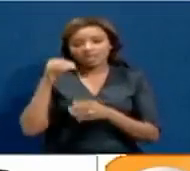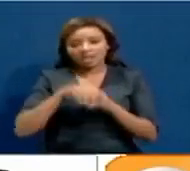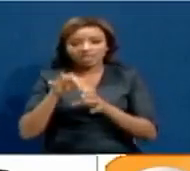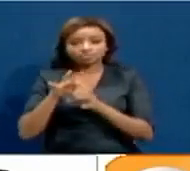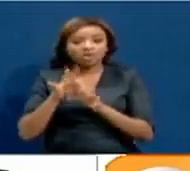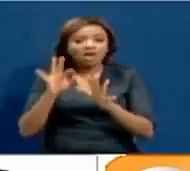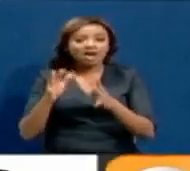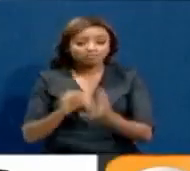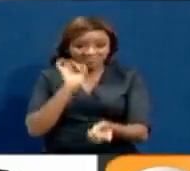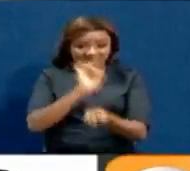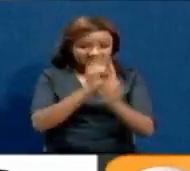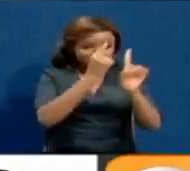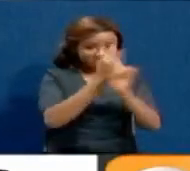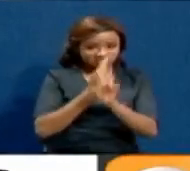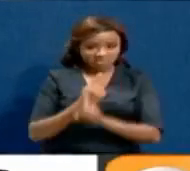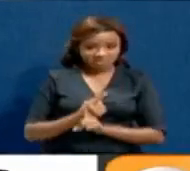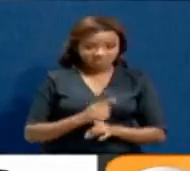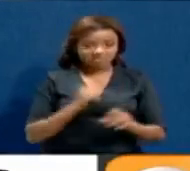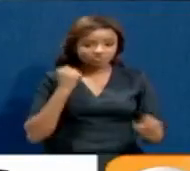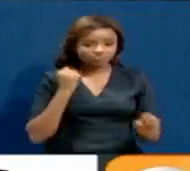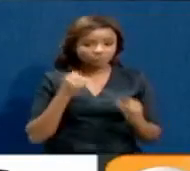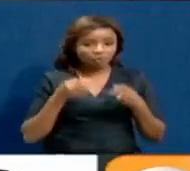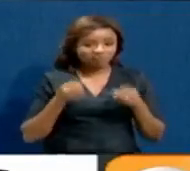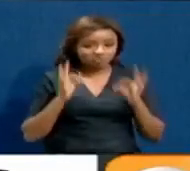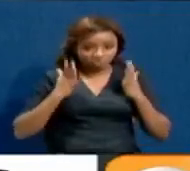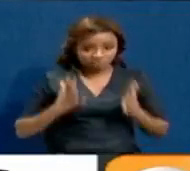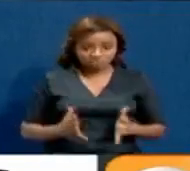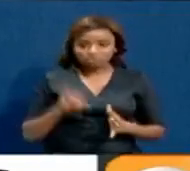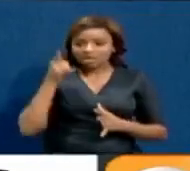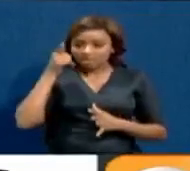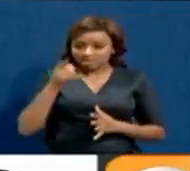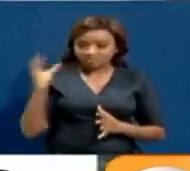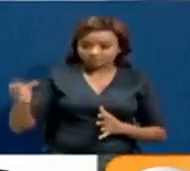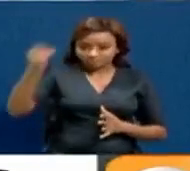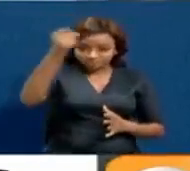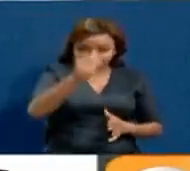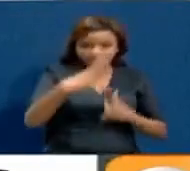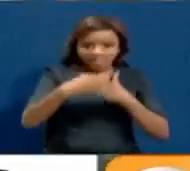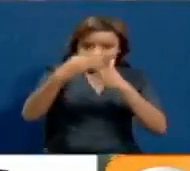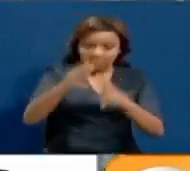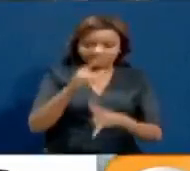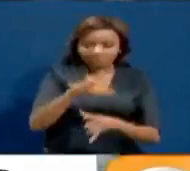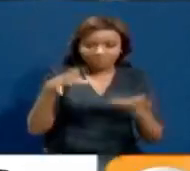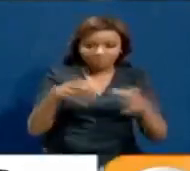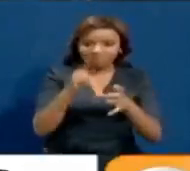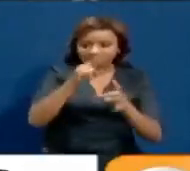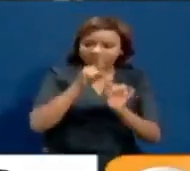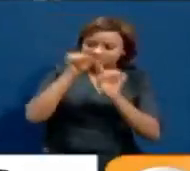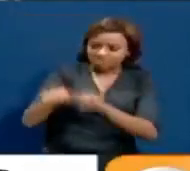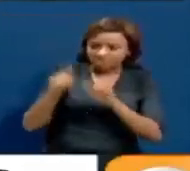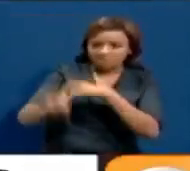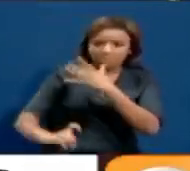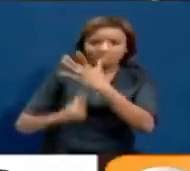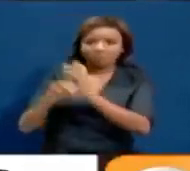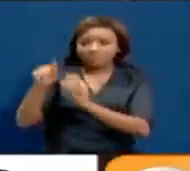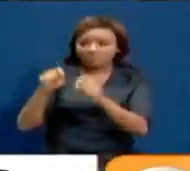by arresting several Chadema officials. Lissu was the flag bearer for the Chadema party, which has accused Magufuli of sabotaging